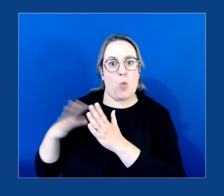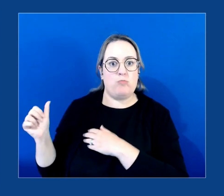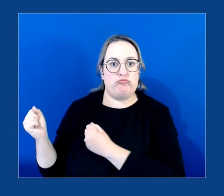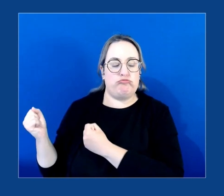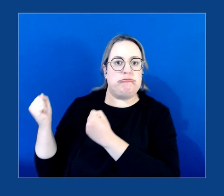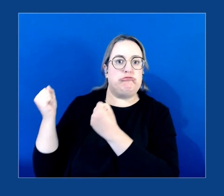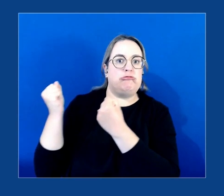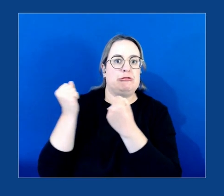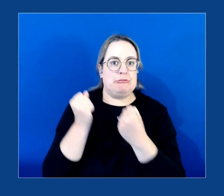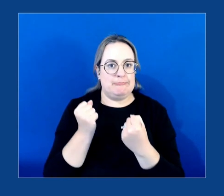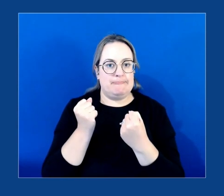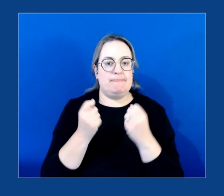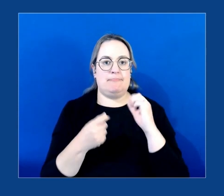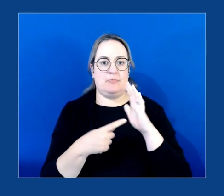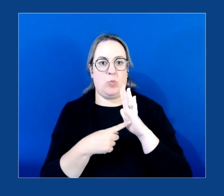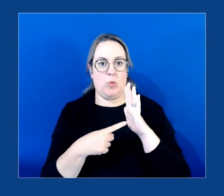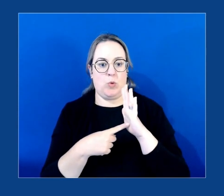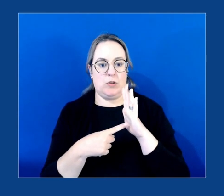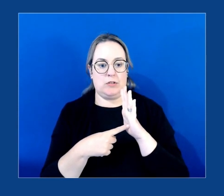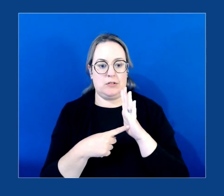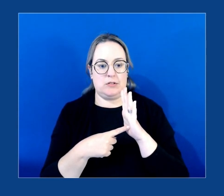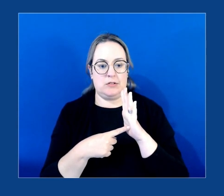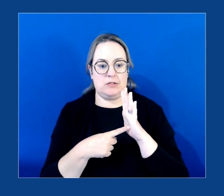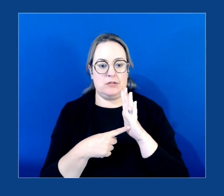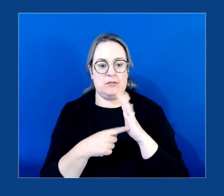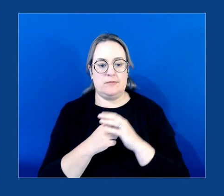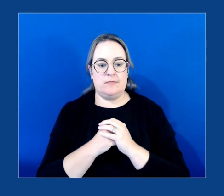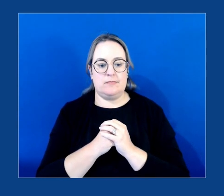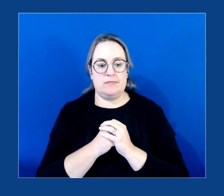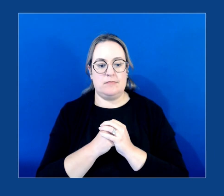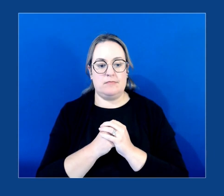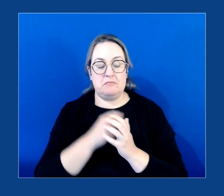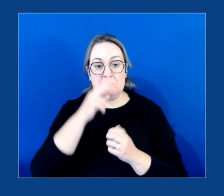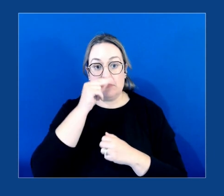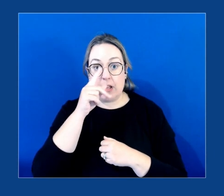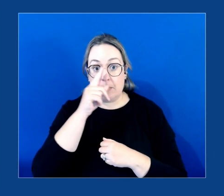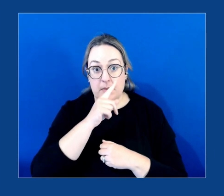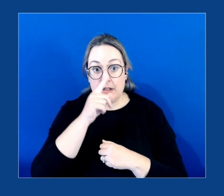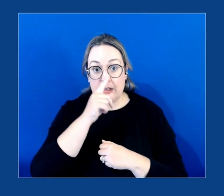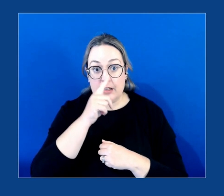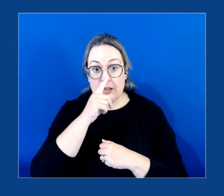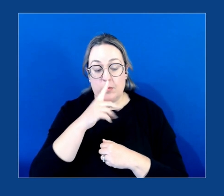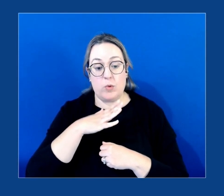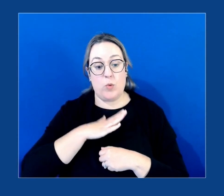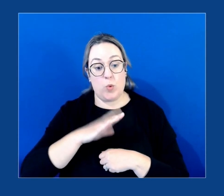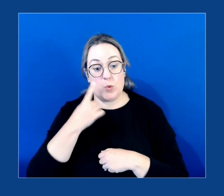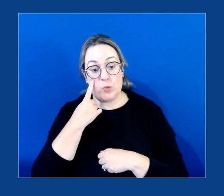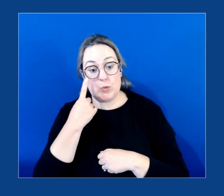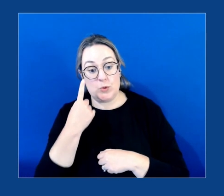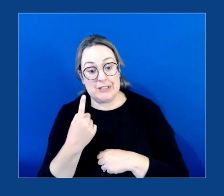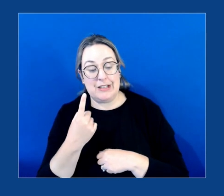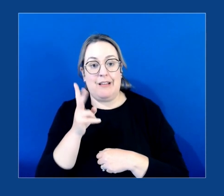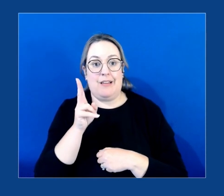people, funny enough, young people like to bring see, put it again.